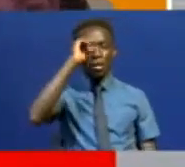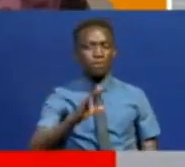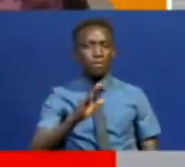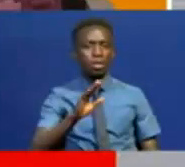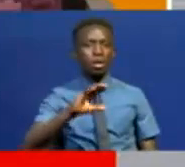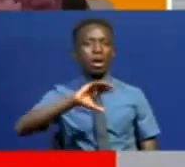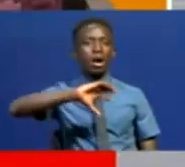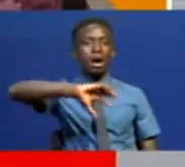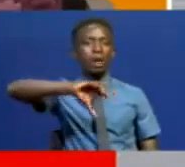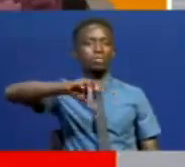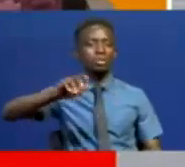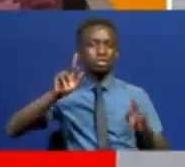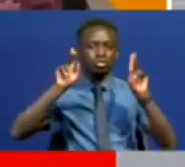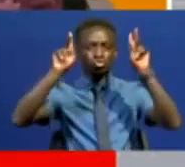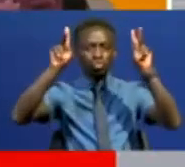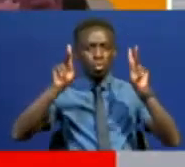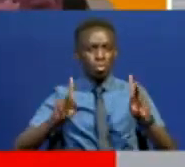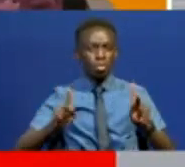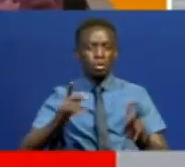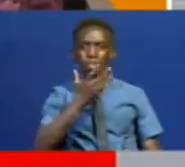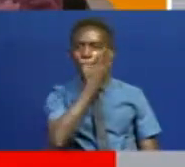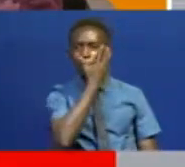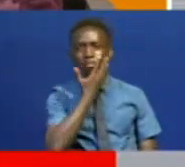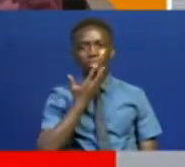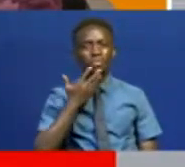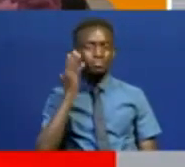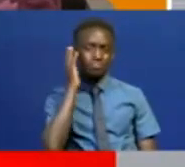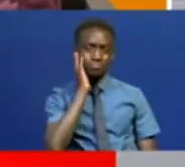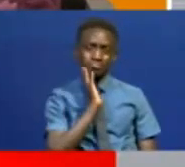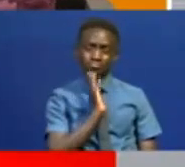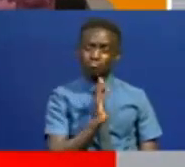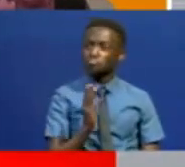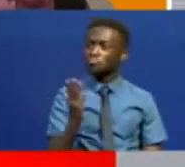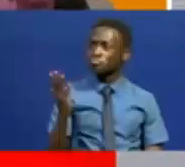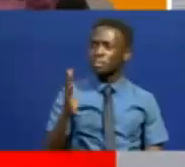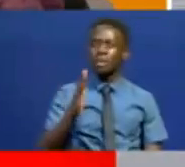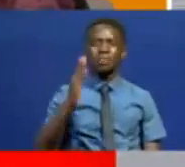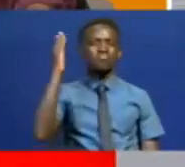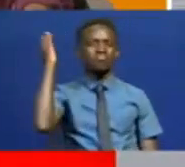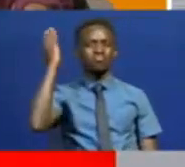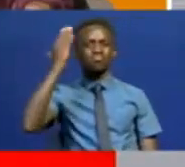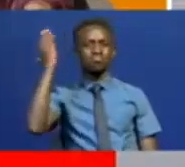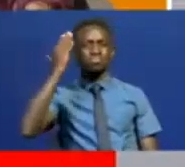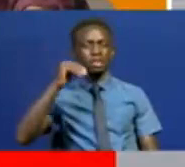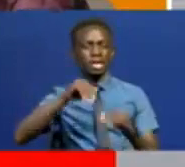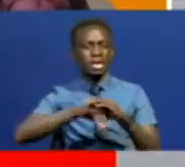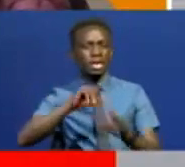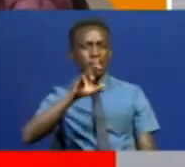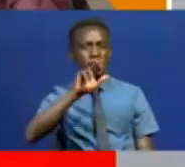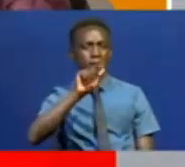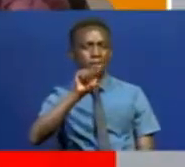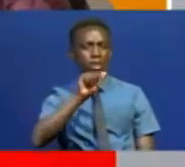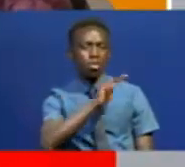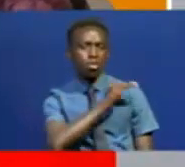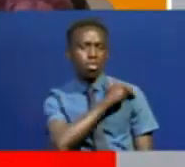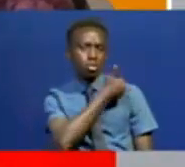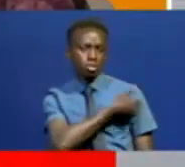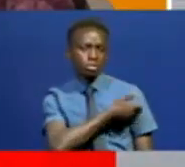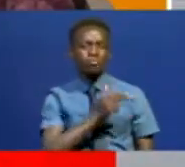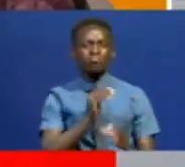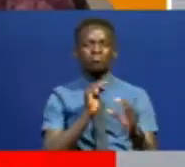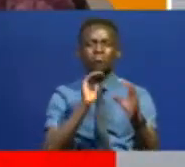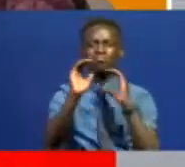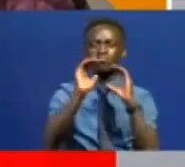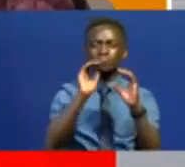Profesa Anyang Nyong'o akizungumza katika ile hafla uzinduzi wa hospitali ya Ratta, ambapo anazungumza tu kuhusiana